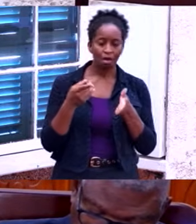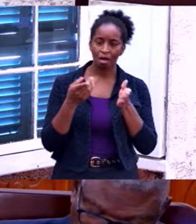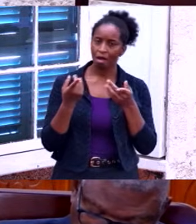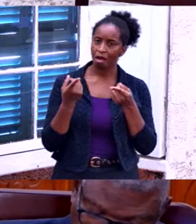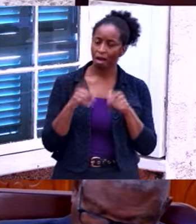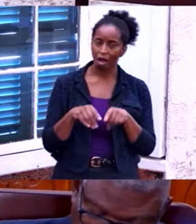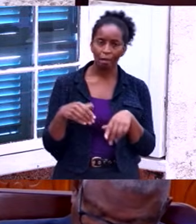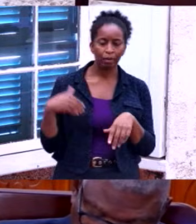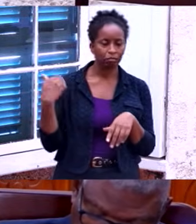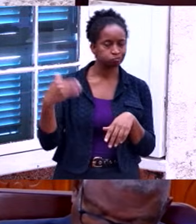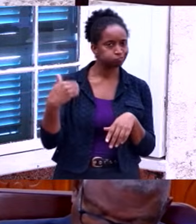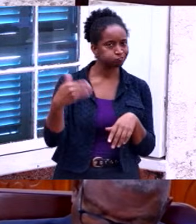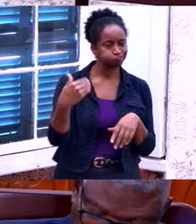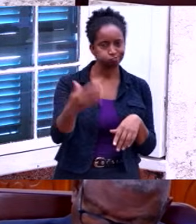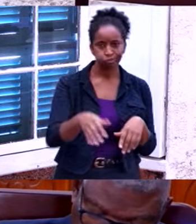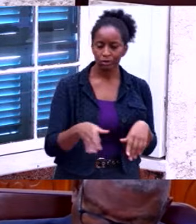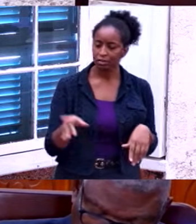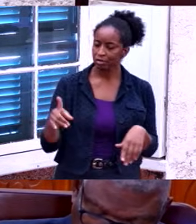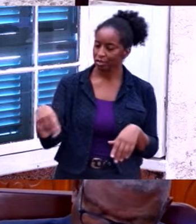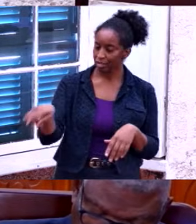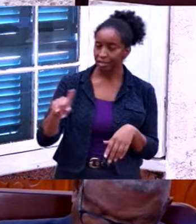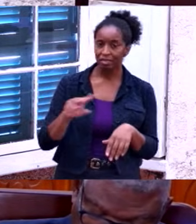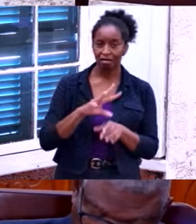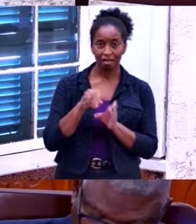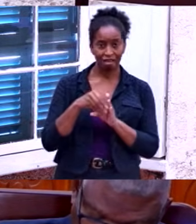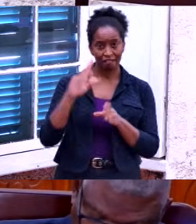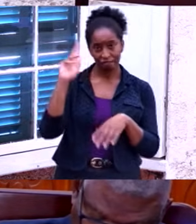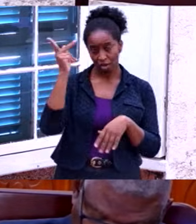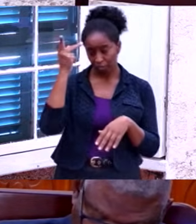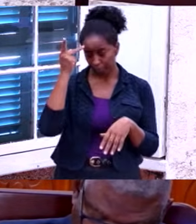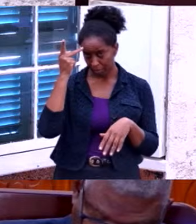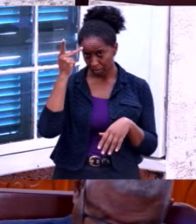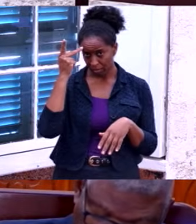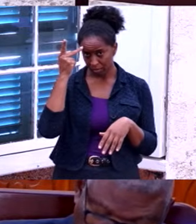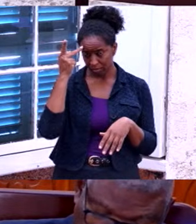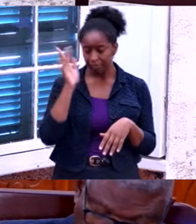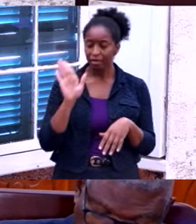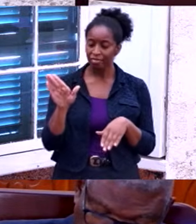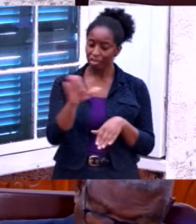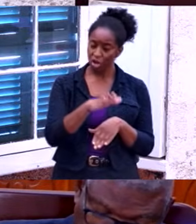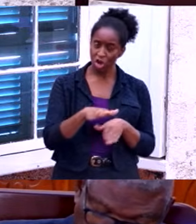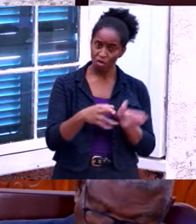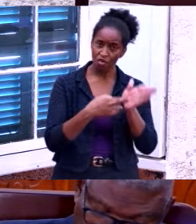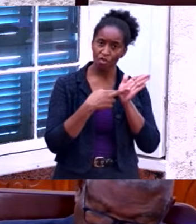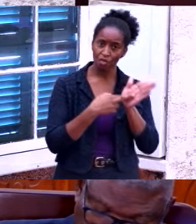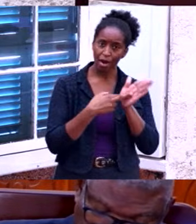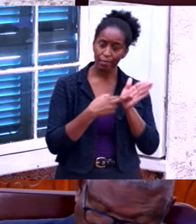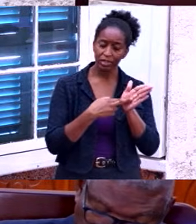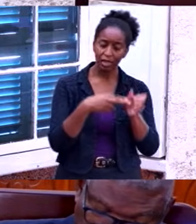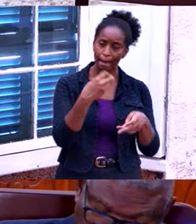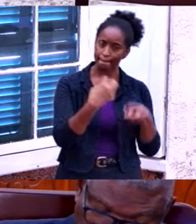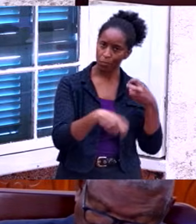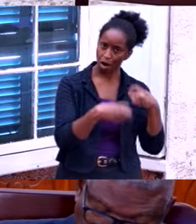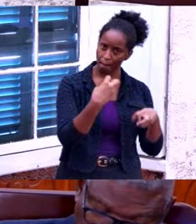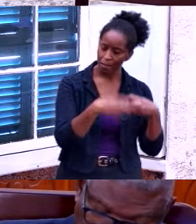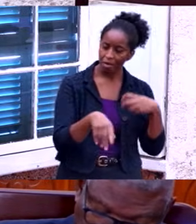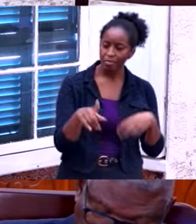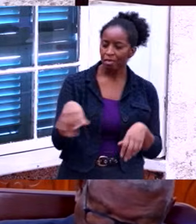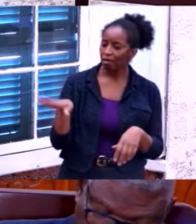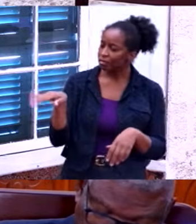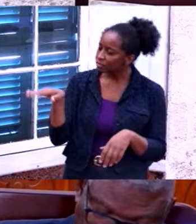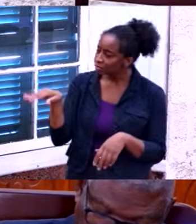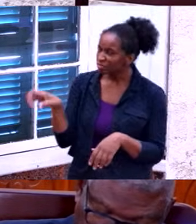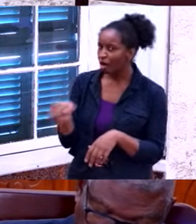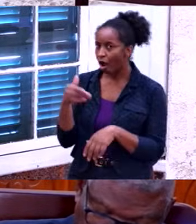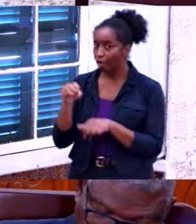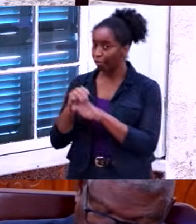are tired begging their cabinet colleagues to address quietly. But they would value